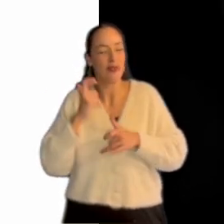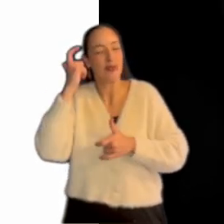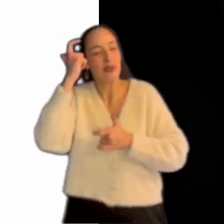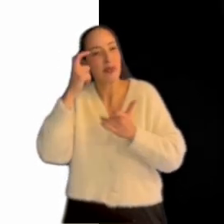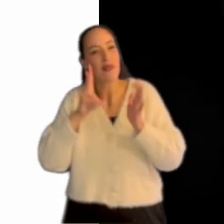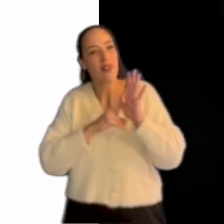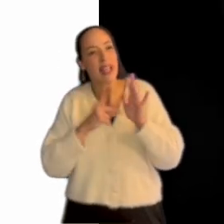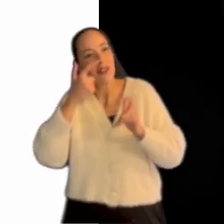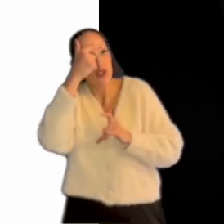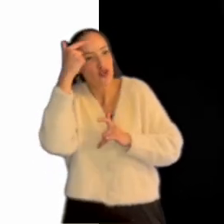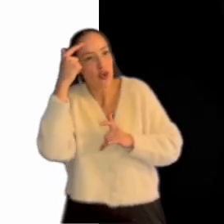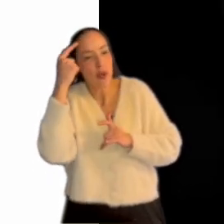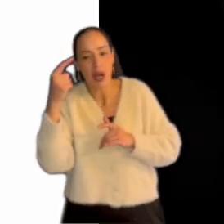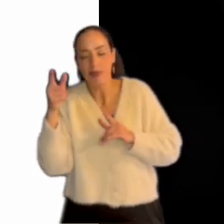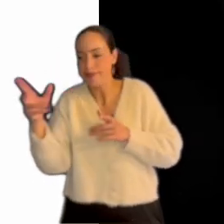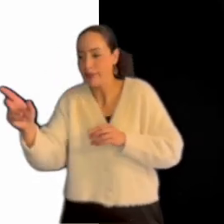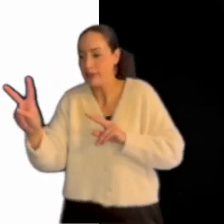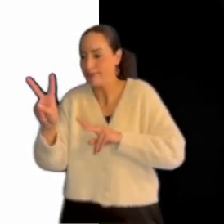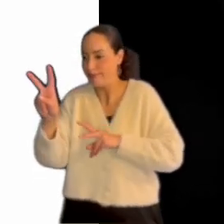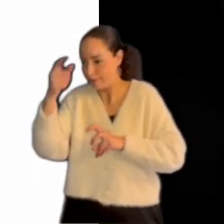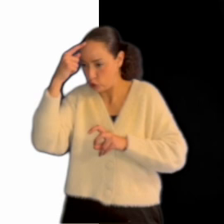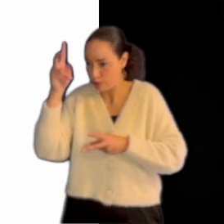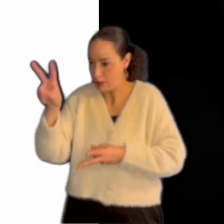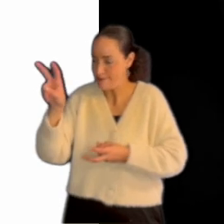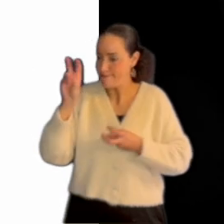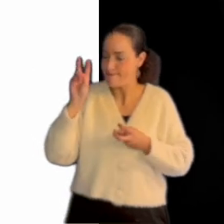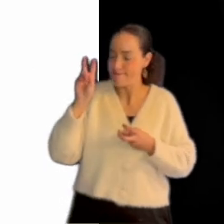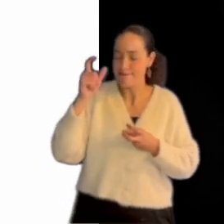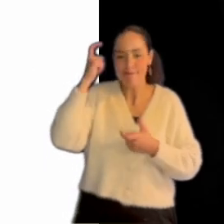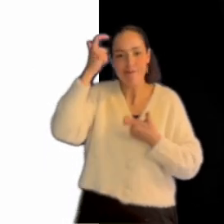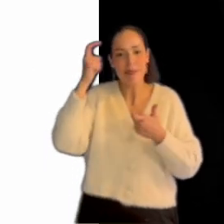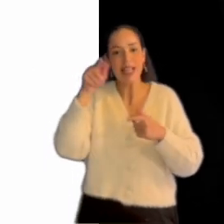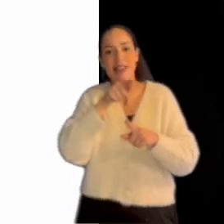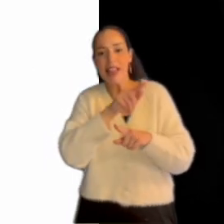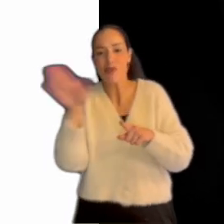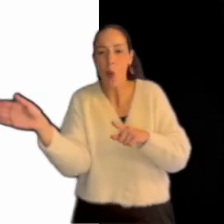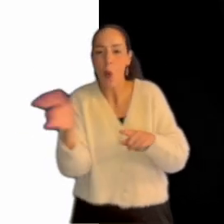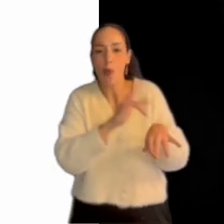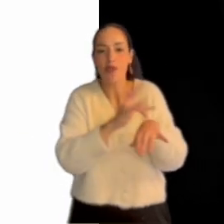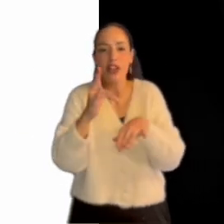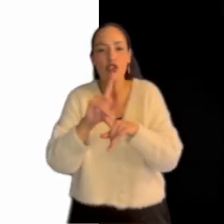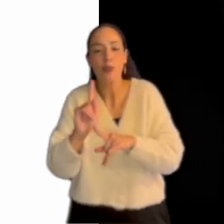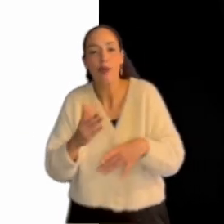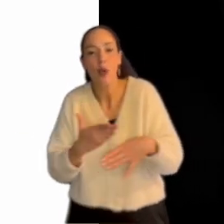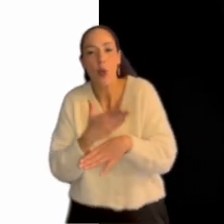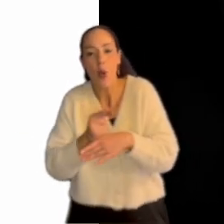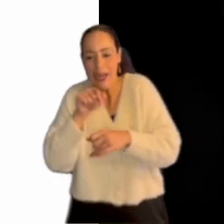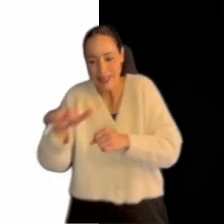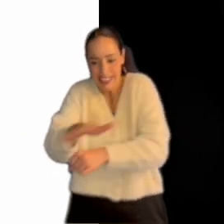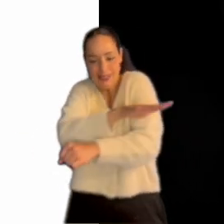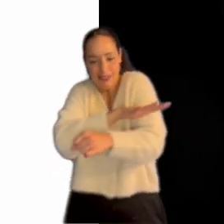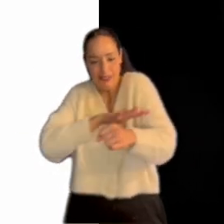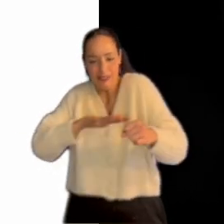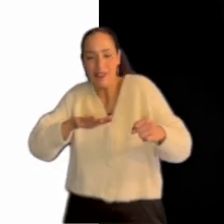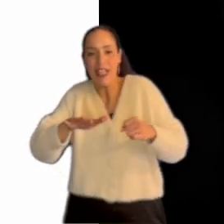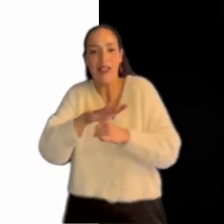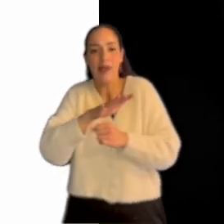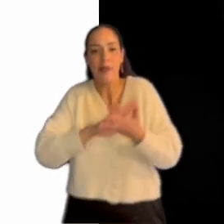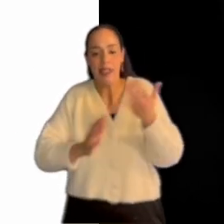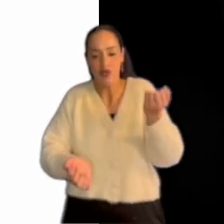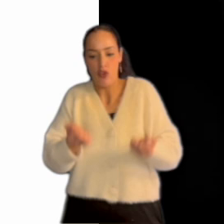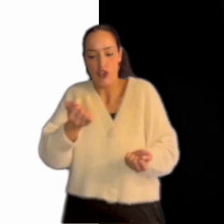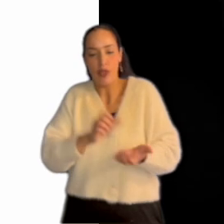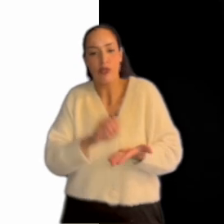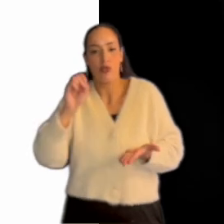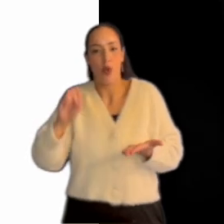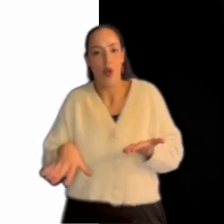trauma, struggle, distress and adversity allows us to remove judgment and reduce the propensity for shame and blame to occur.